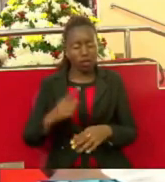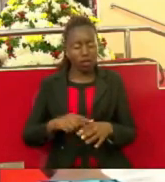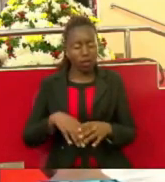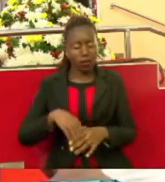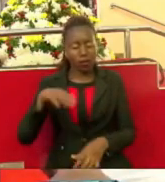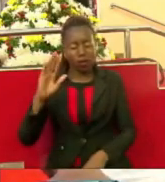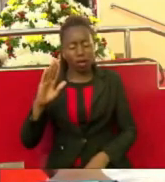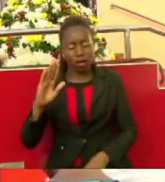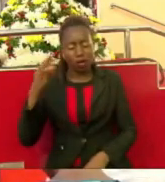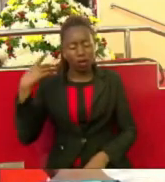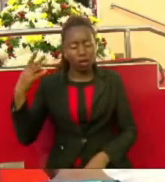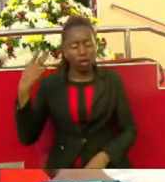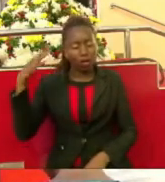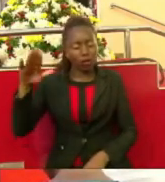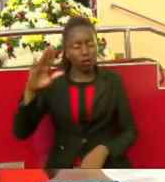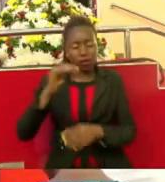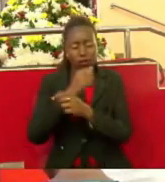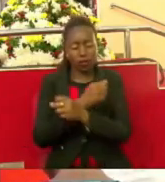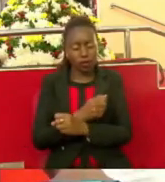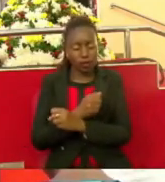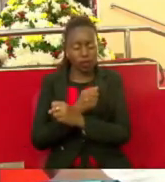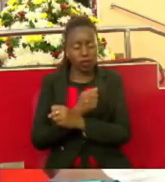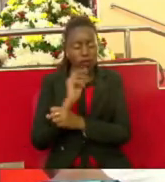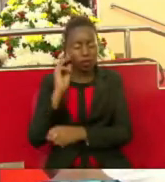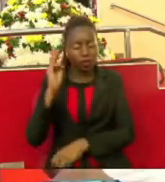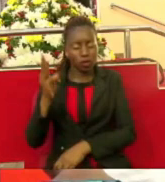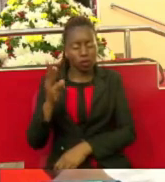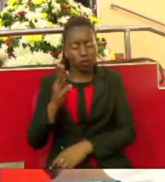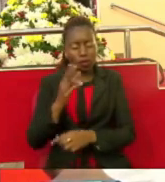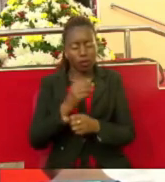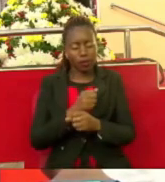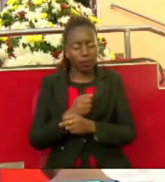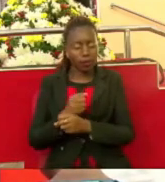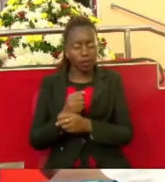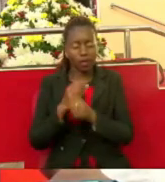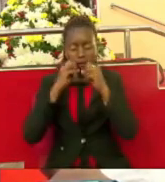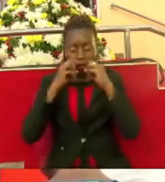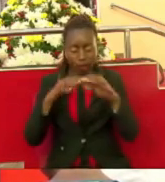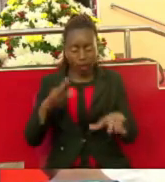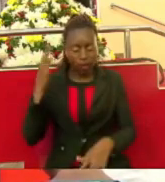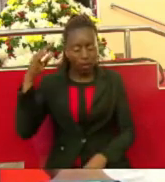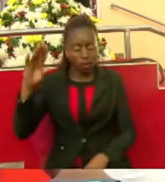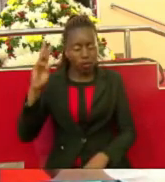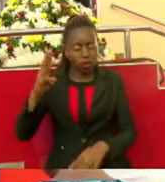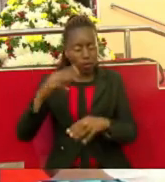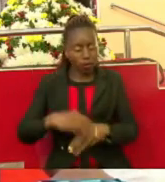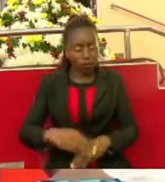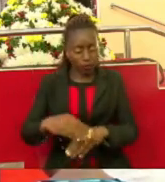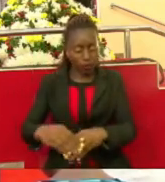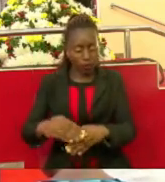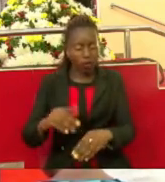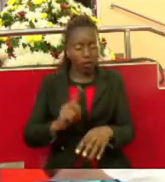shall be upon them. That your blessings shall follow them wherever they shall be, O God. And the Lord, as they come back,